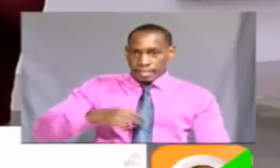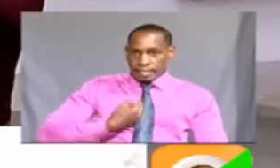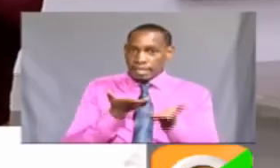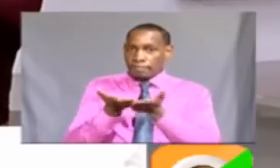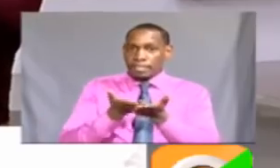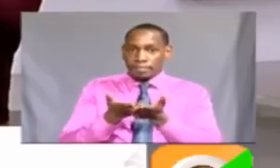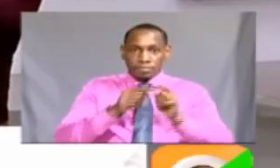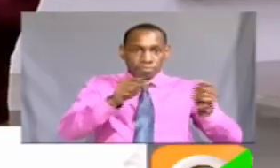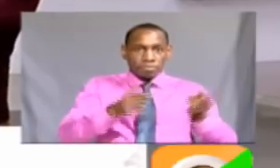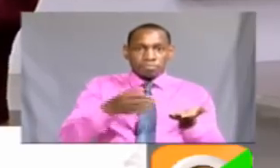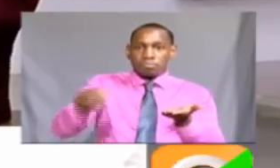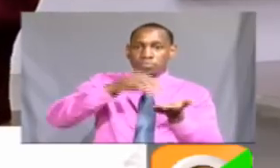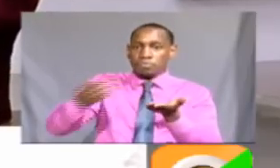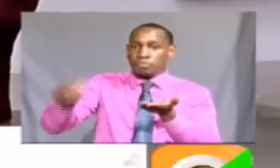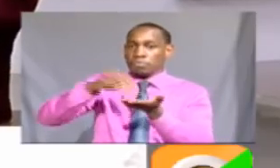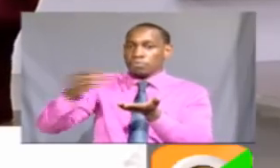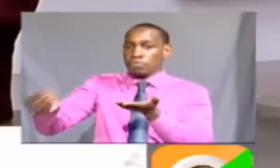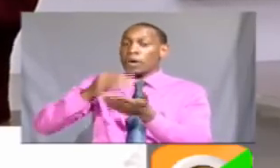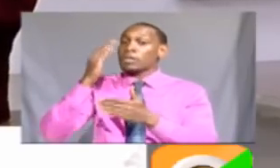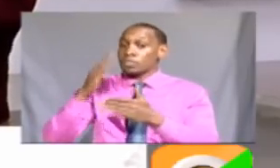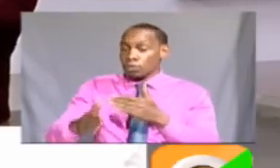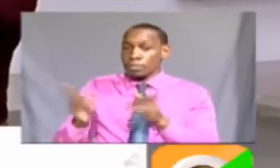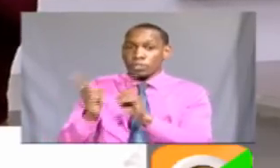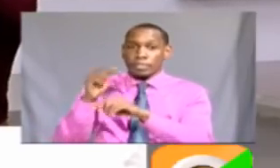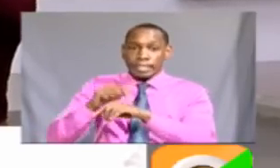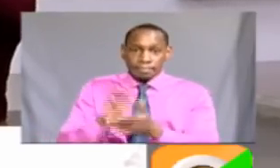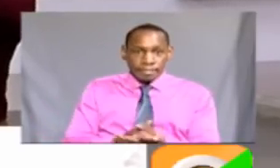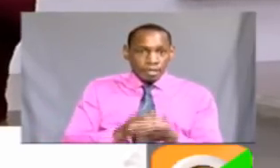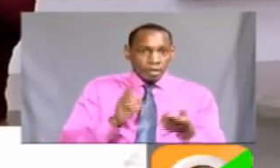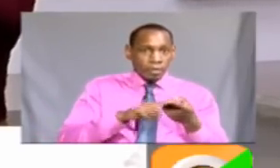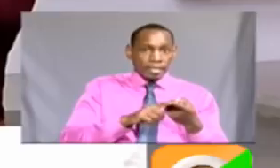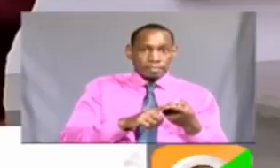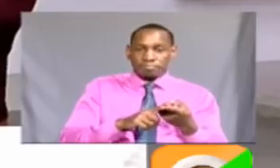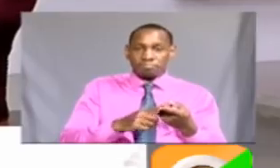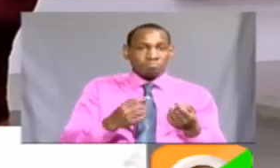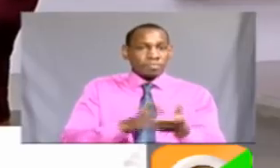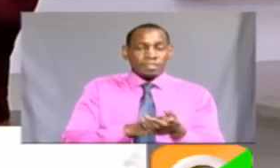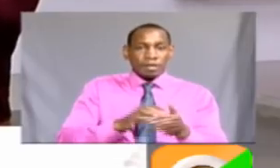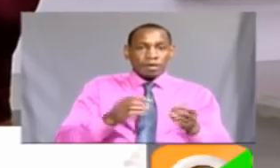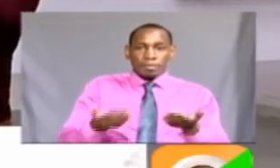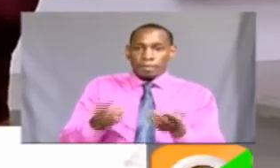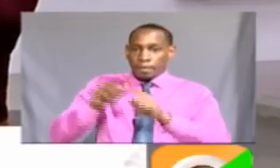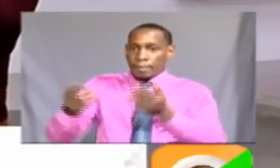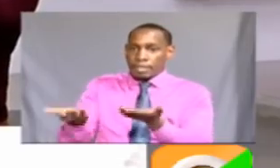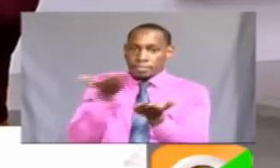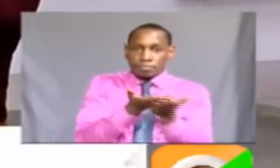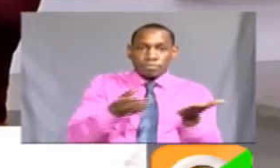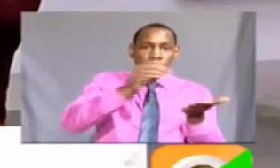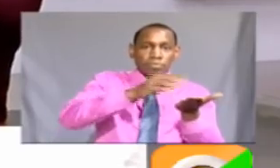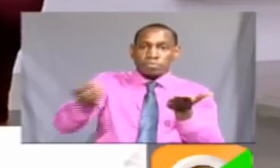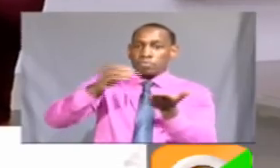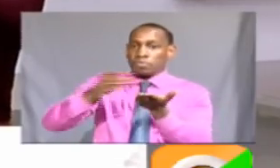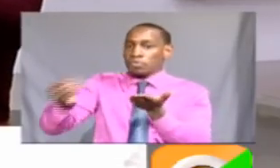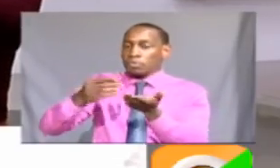has been temporarily discontinued. So things like salad bars and buffets will not